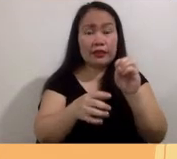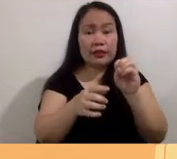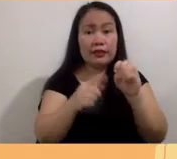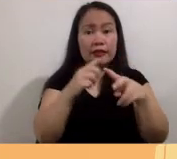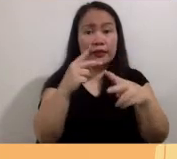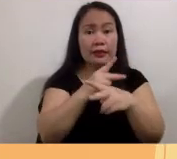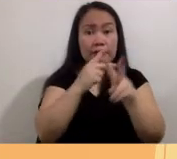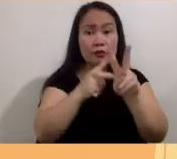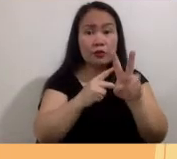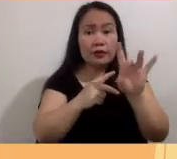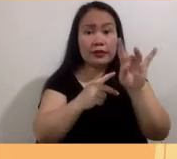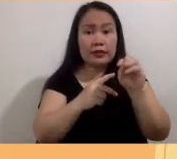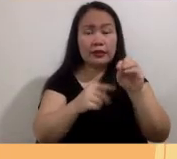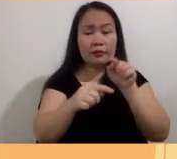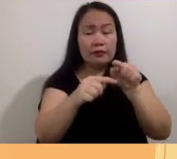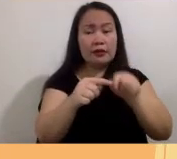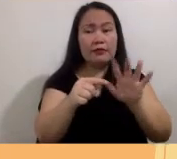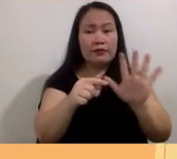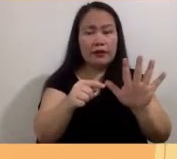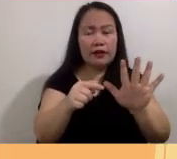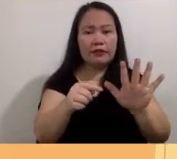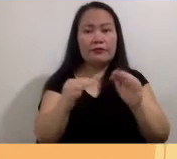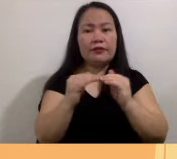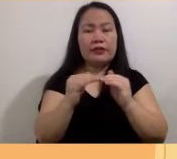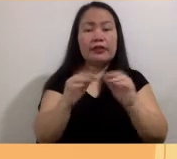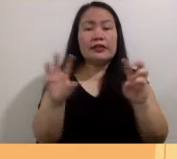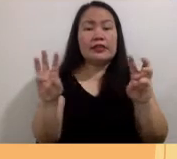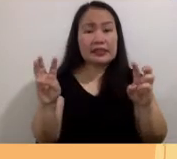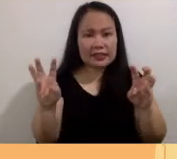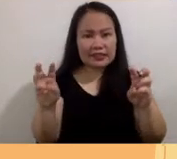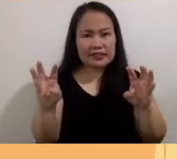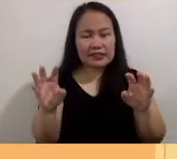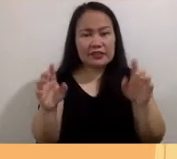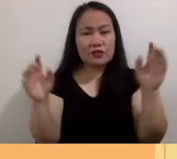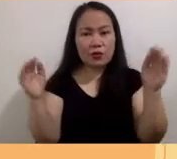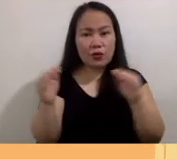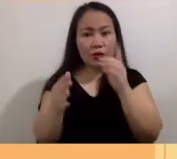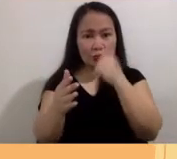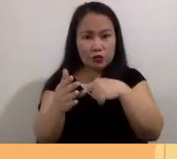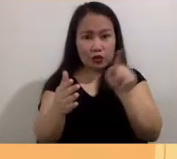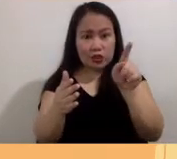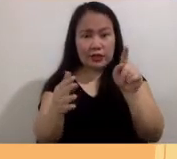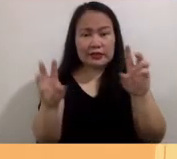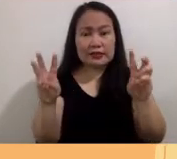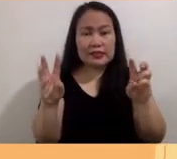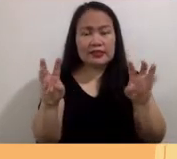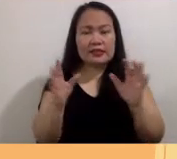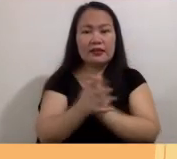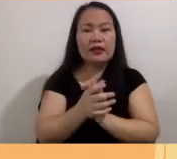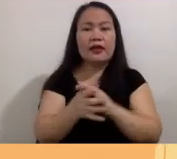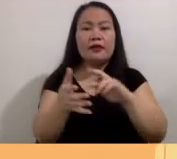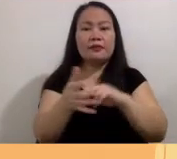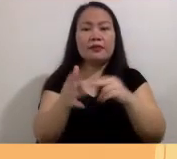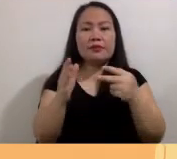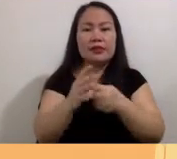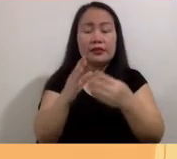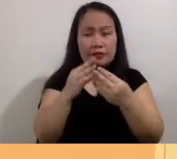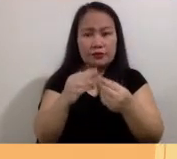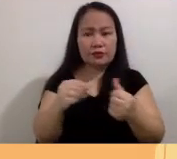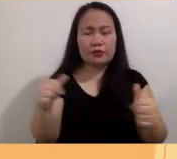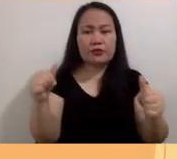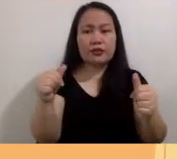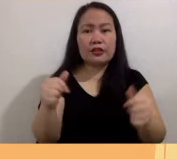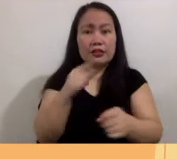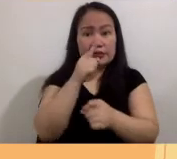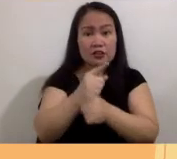is 80, divided by 5. 80 divided by 5 is 16. So, they are equal. So, meaning, the